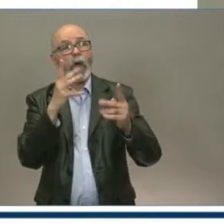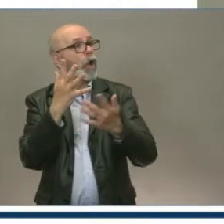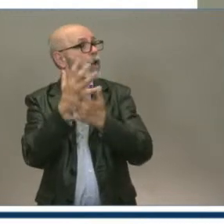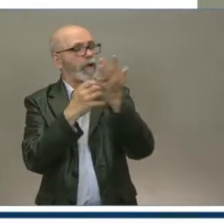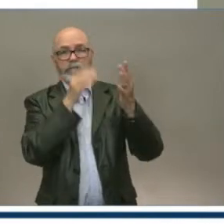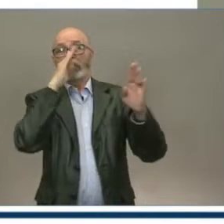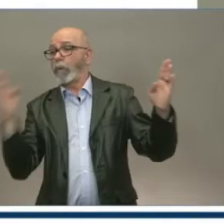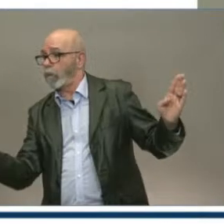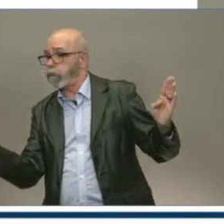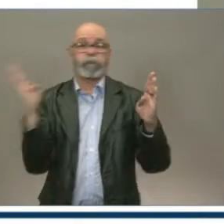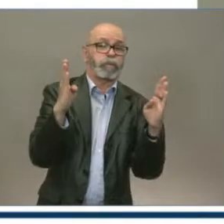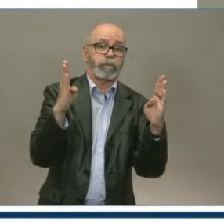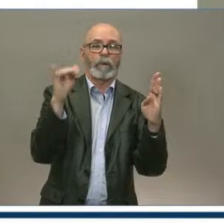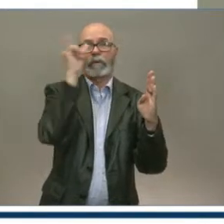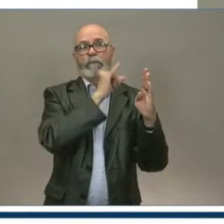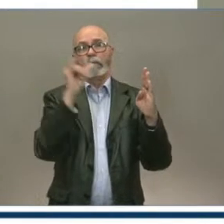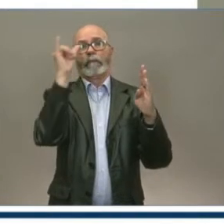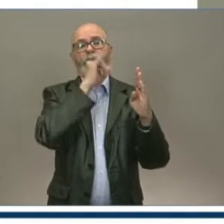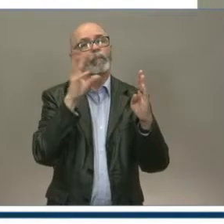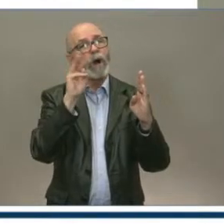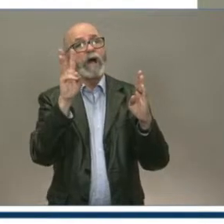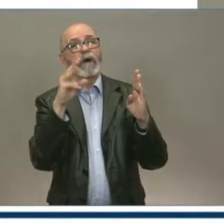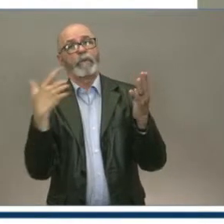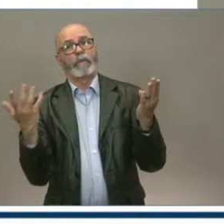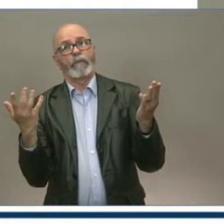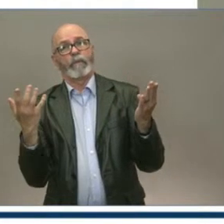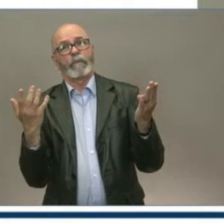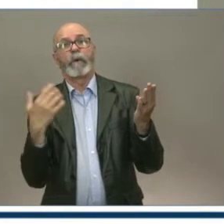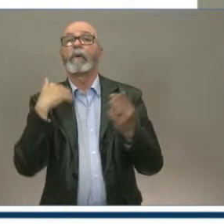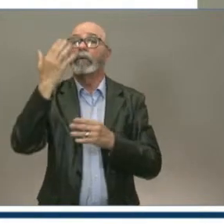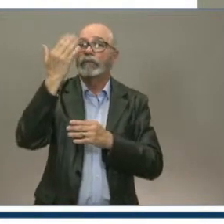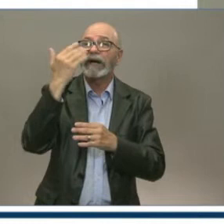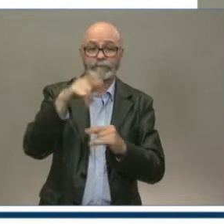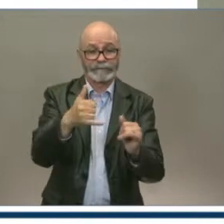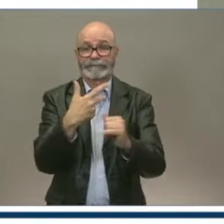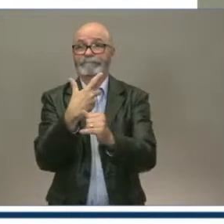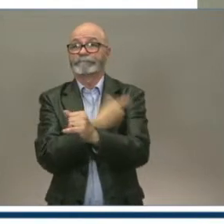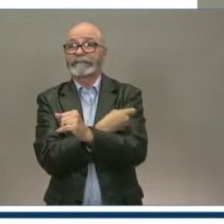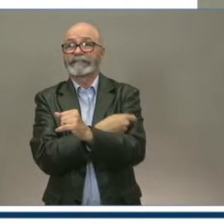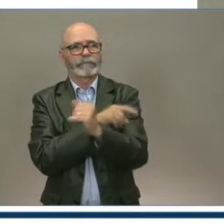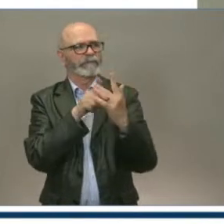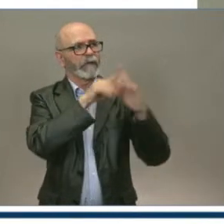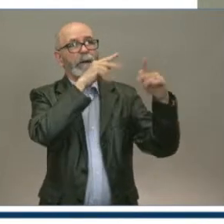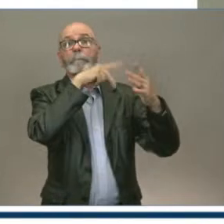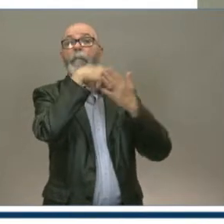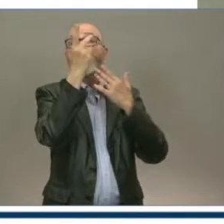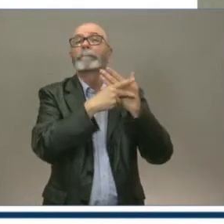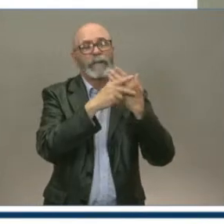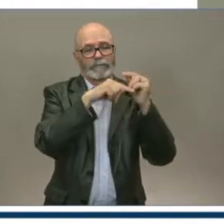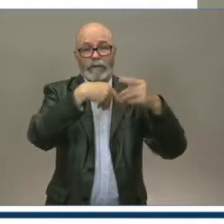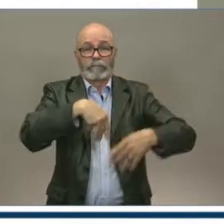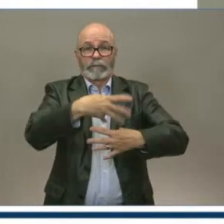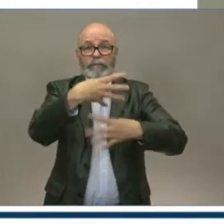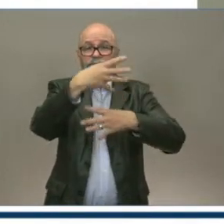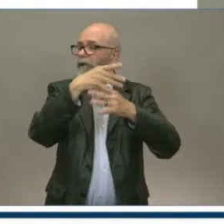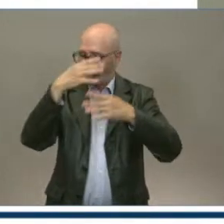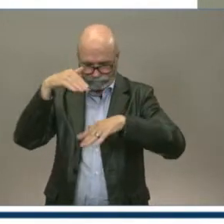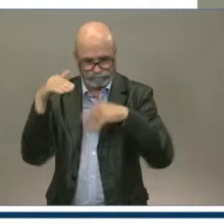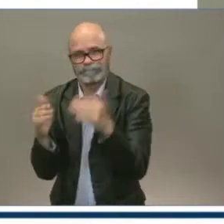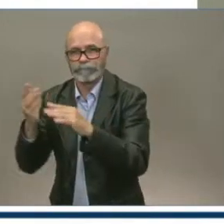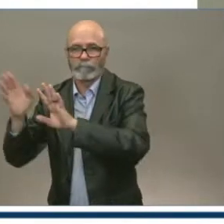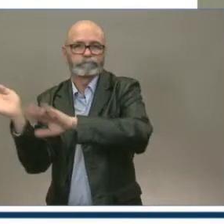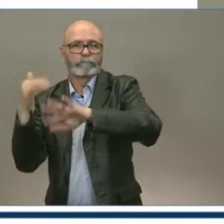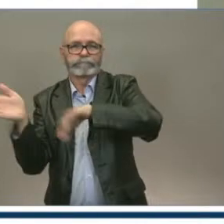that initial approach. It's simply because our whole vaccine program has been sped up significantly that we can focus almost